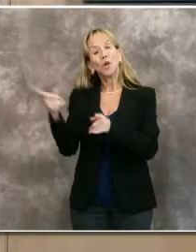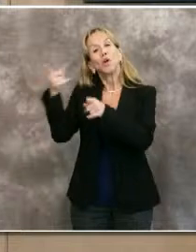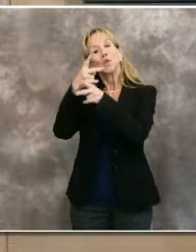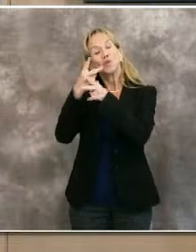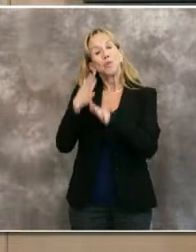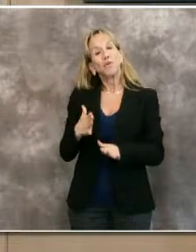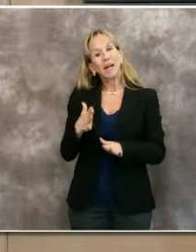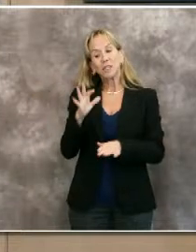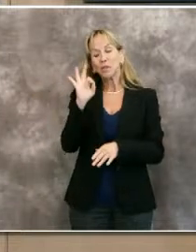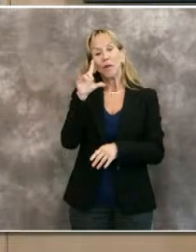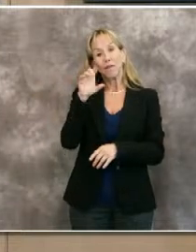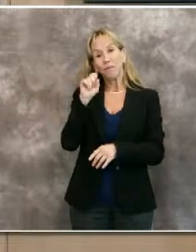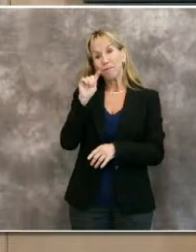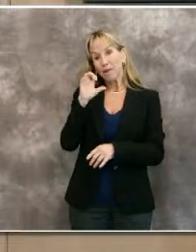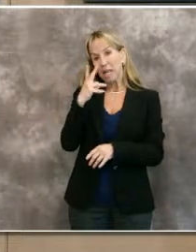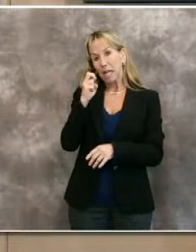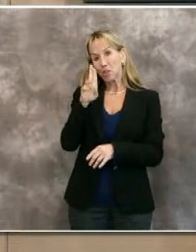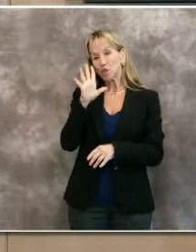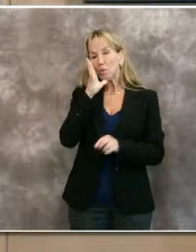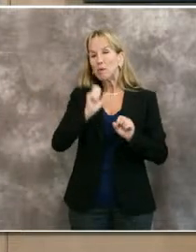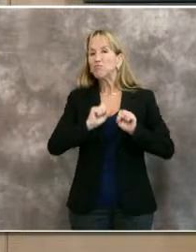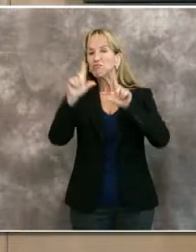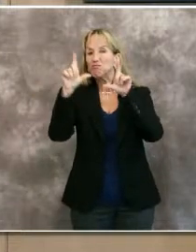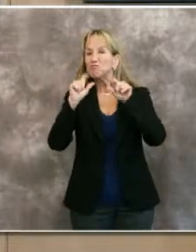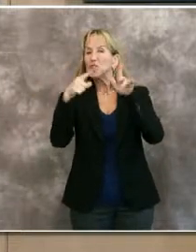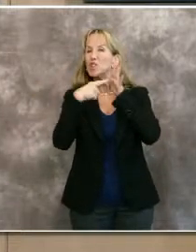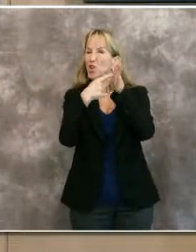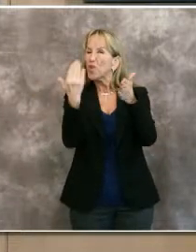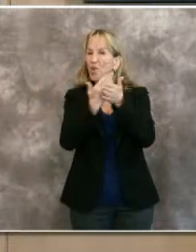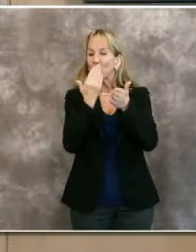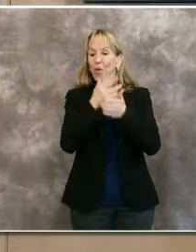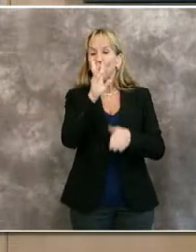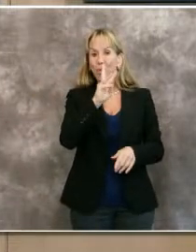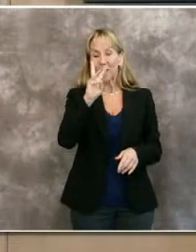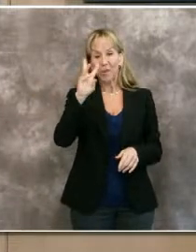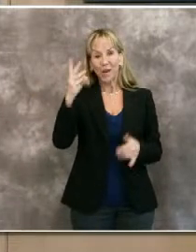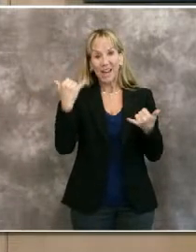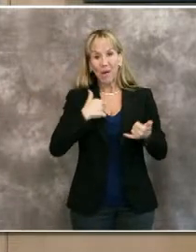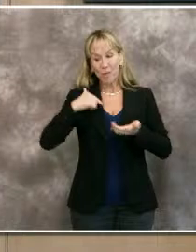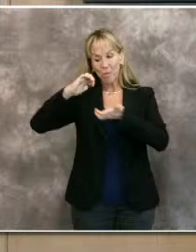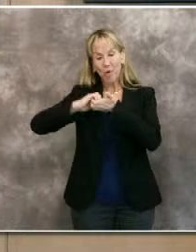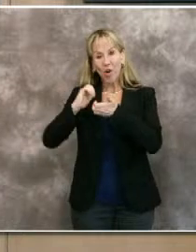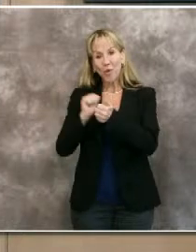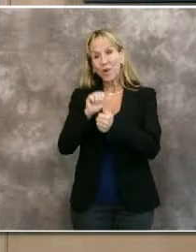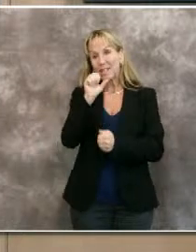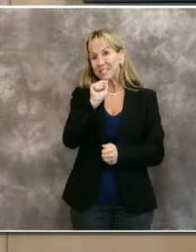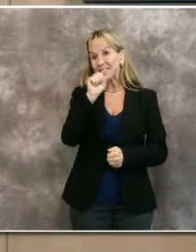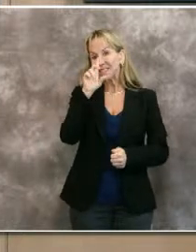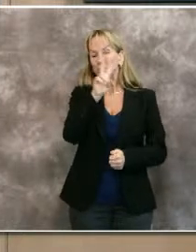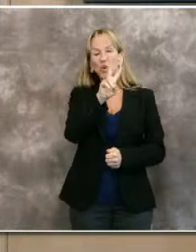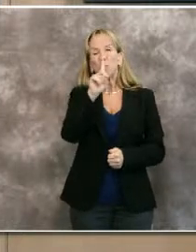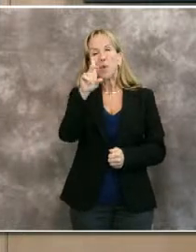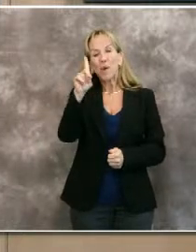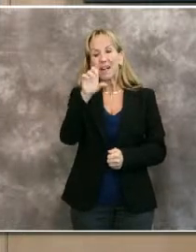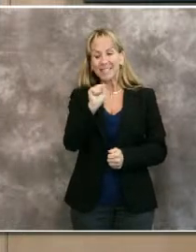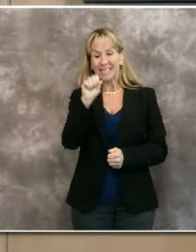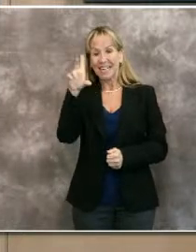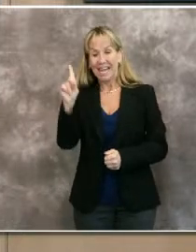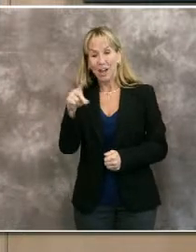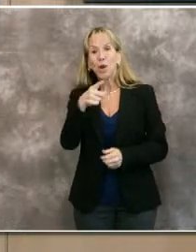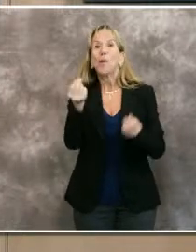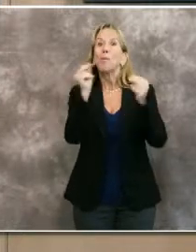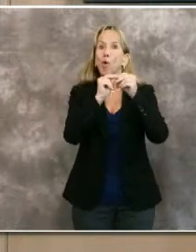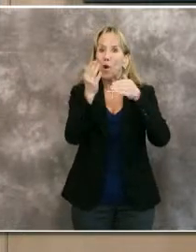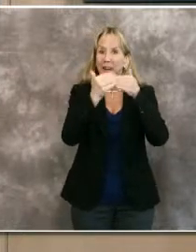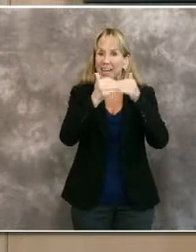new website that we have deployed in partnership with 211 San Diego that will make it easier for people to